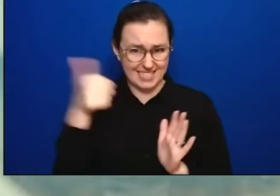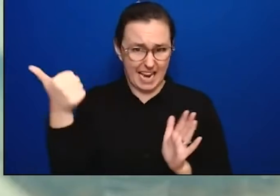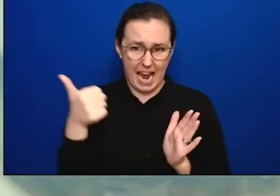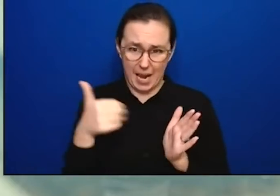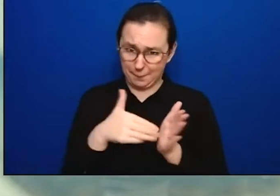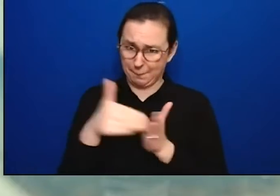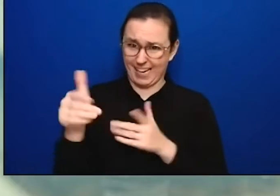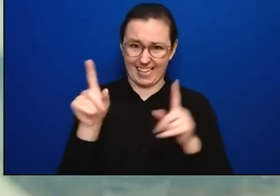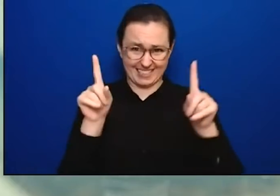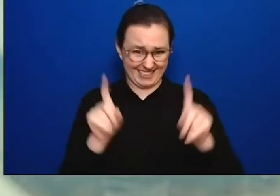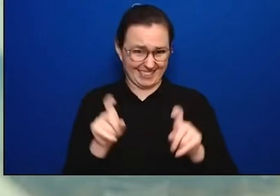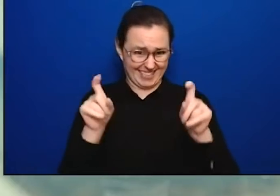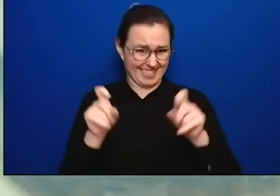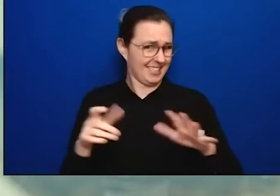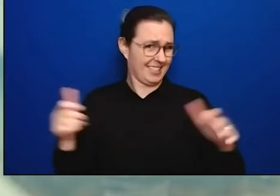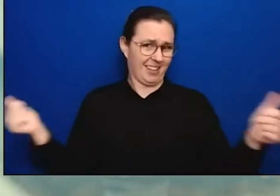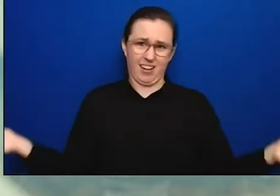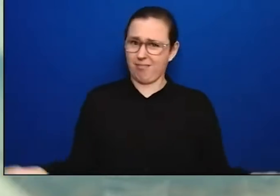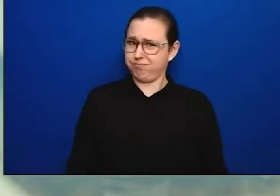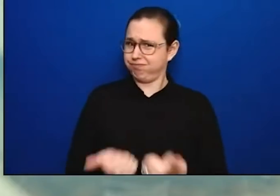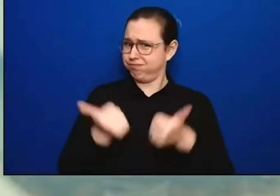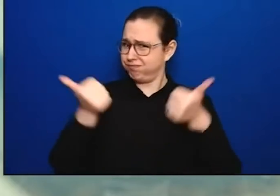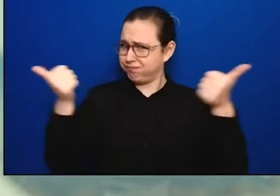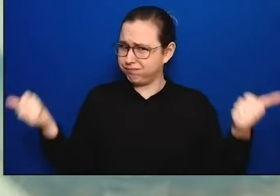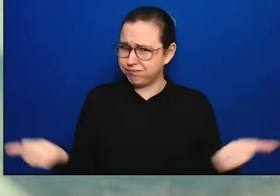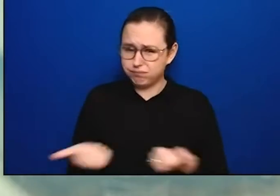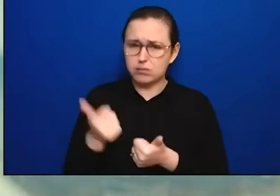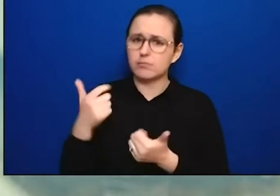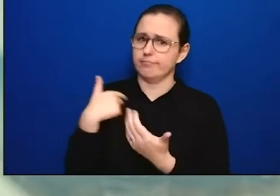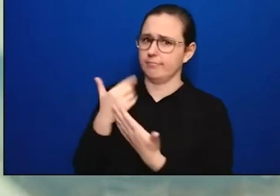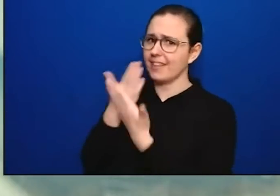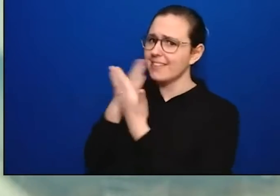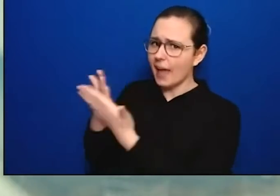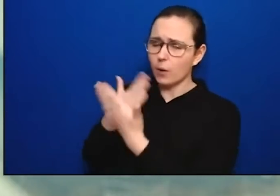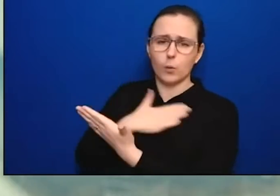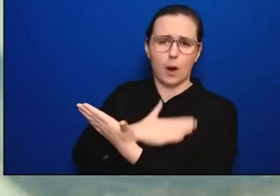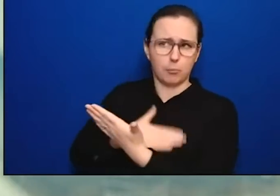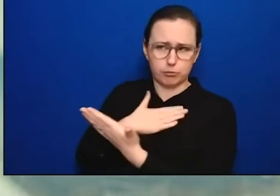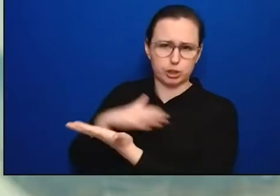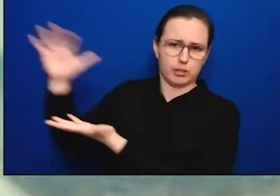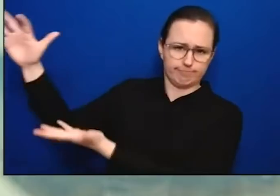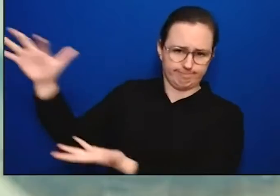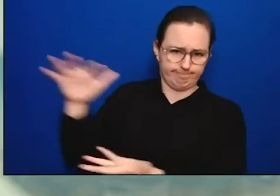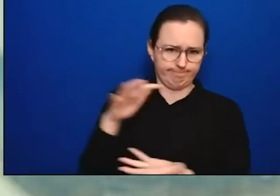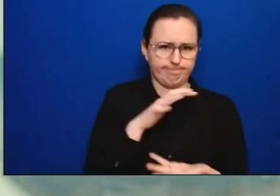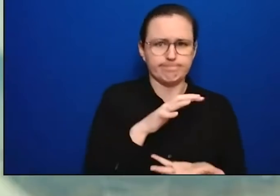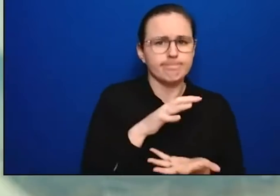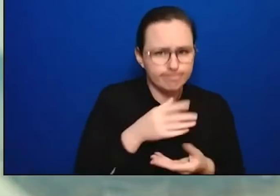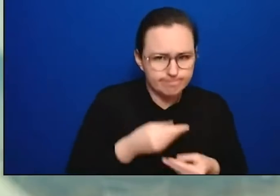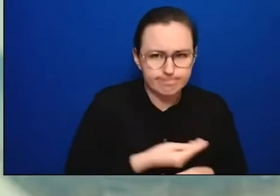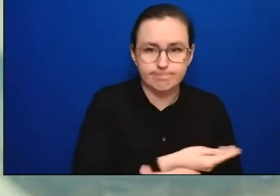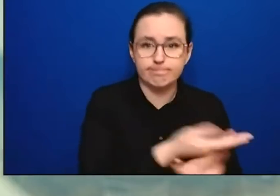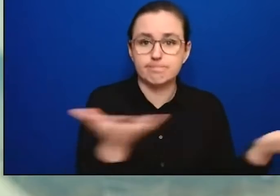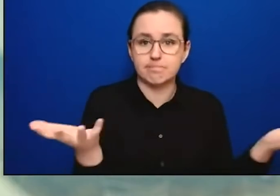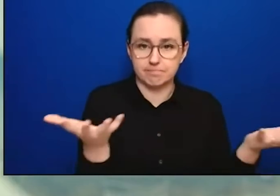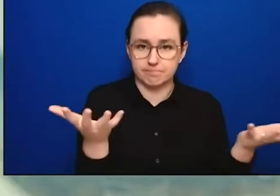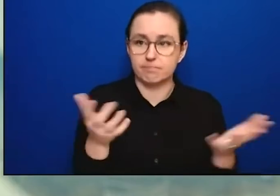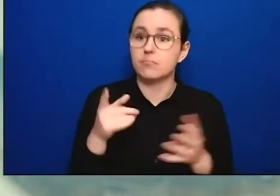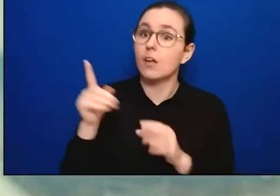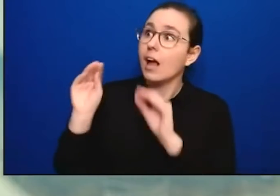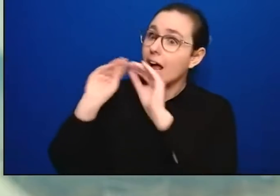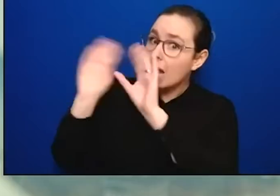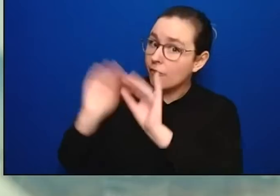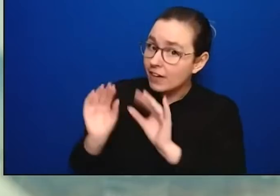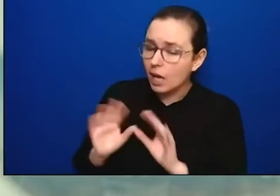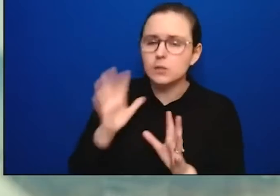them. Clearly, the supply of tests will be substantial, but there is continuing to be flux in orders and deliveries as they get firmed up by the federal